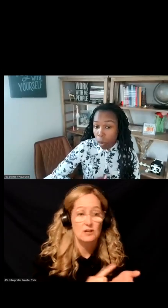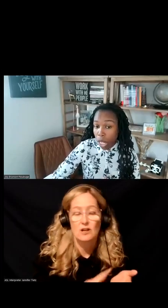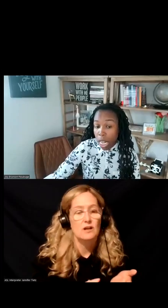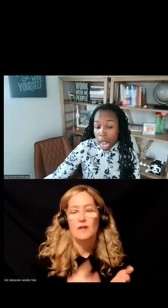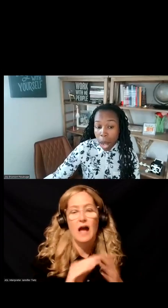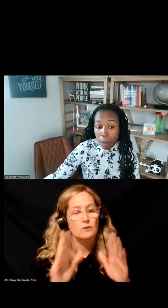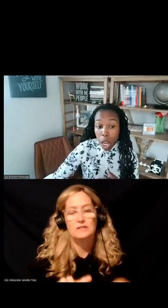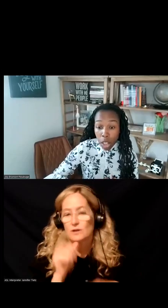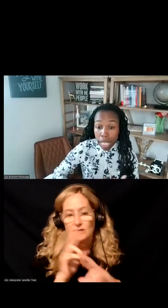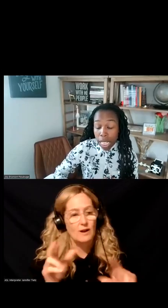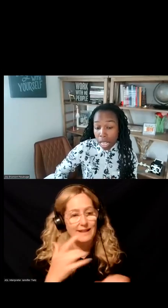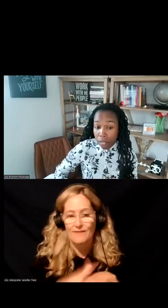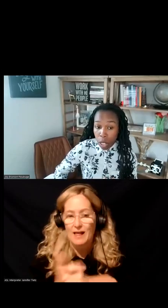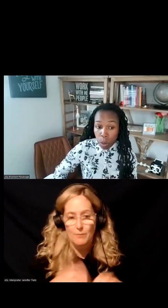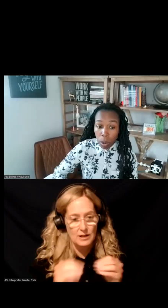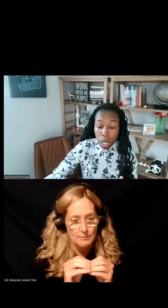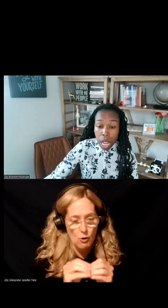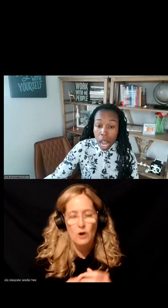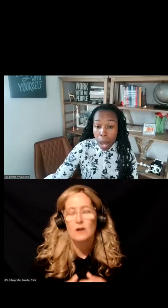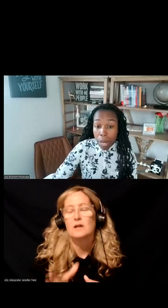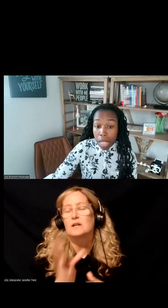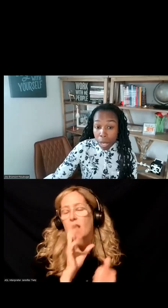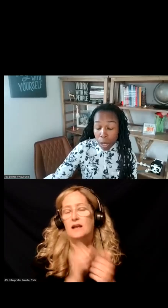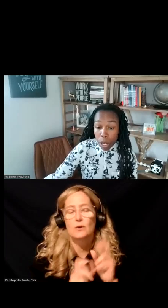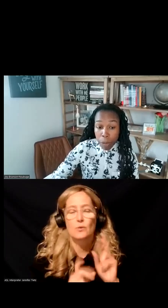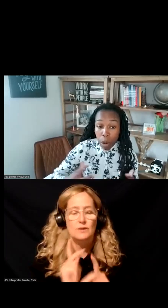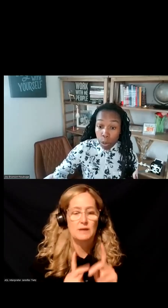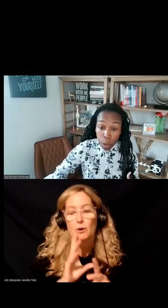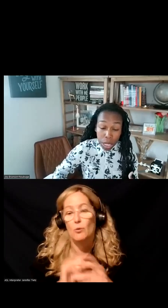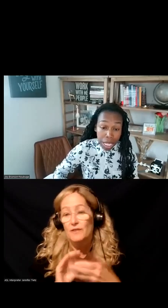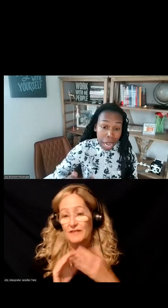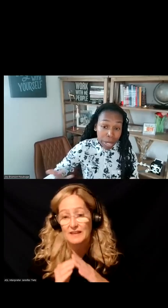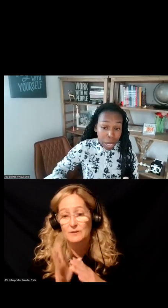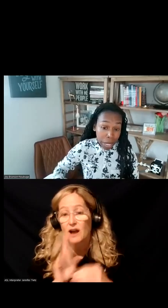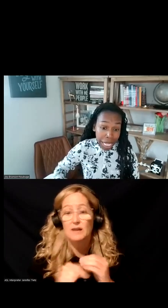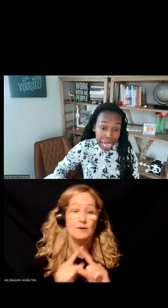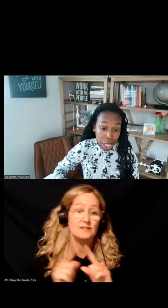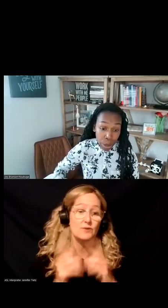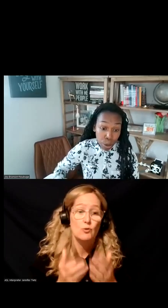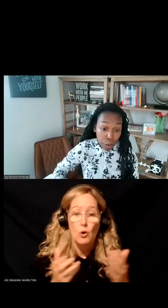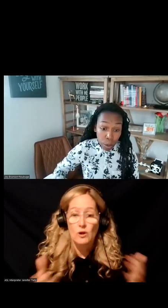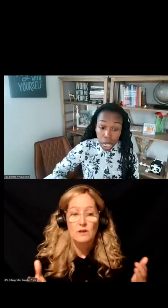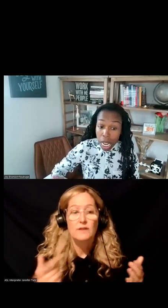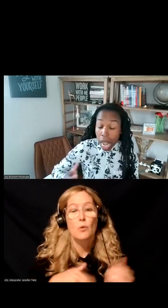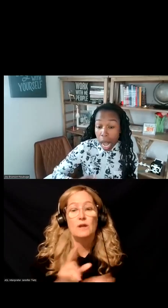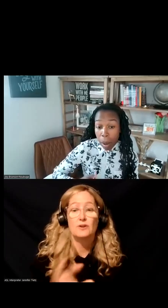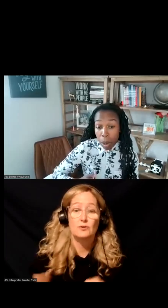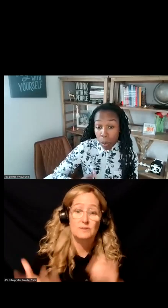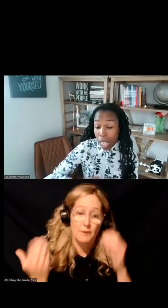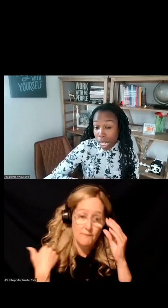available anymore. Talking to individuals in the community about resources that we typically had used